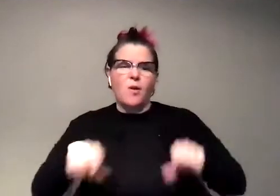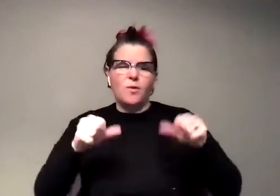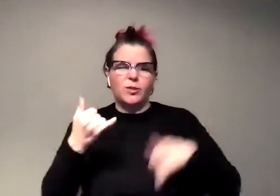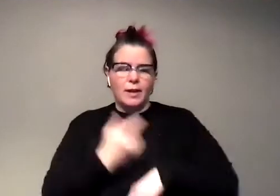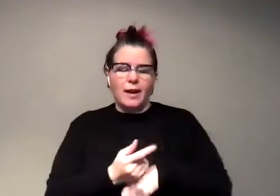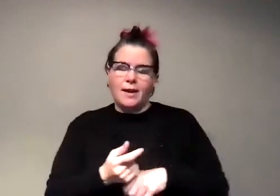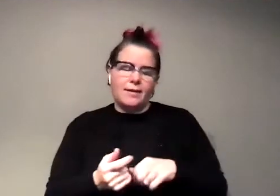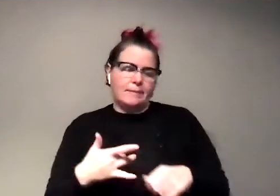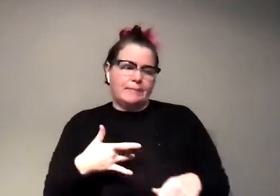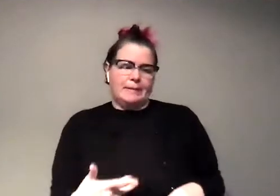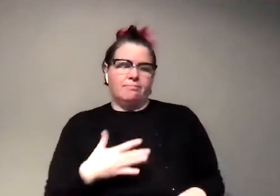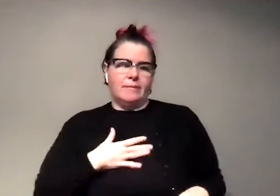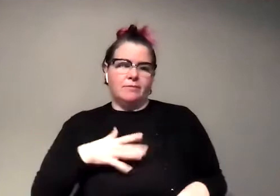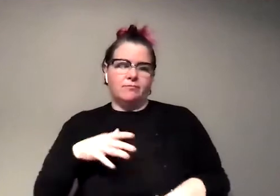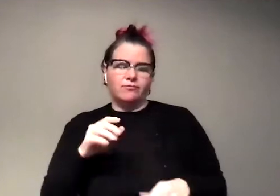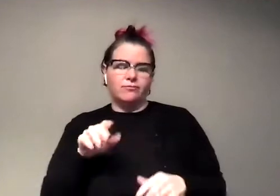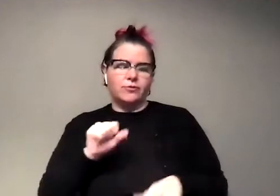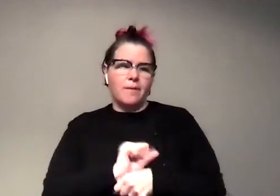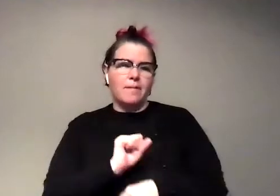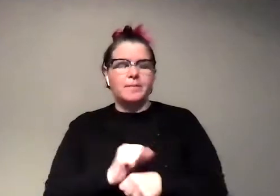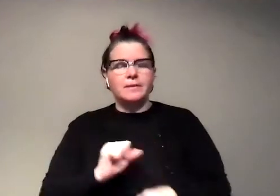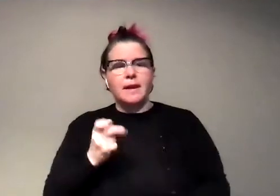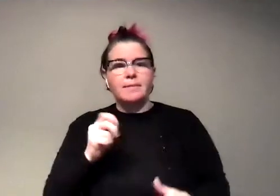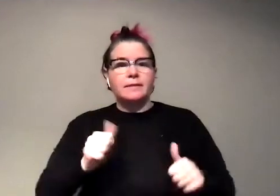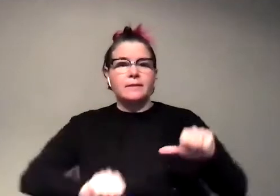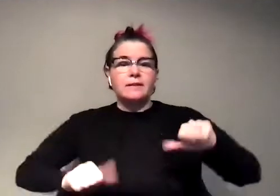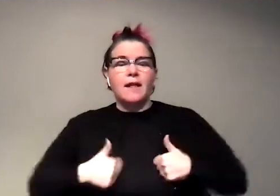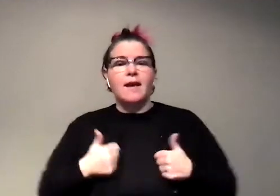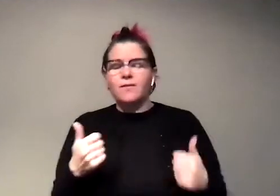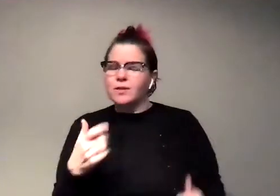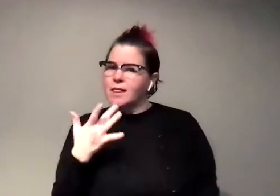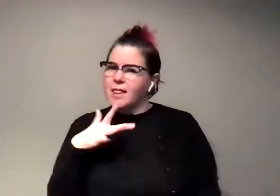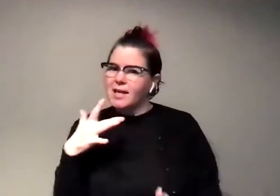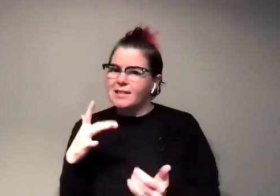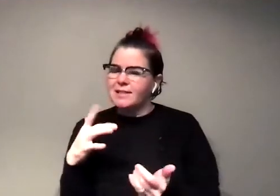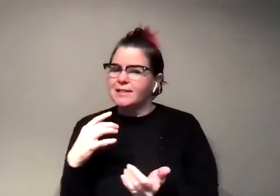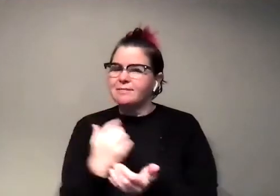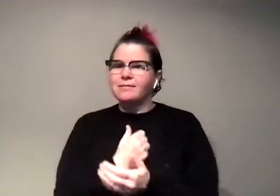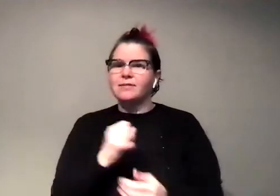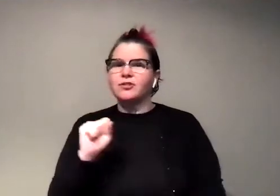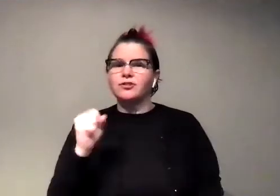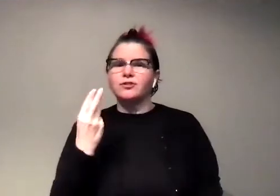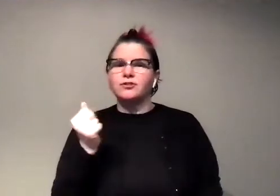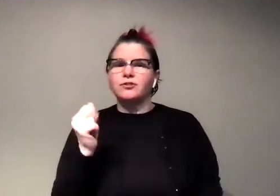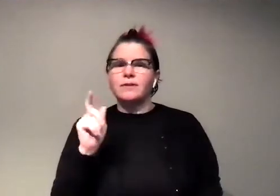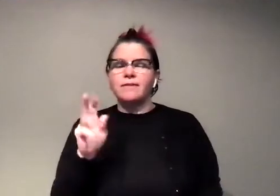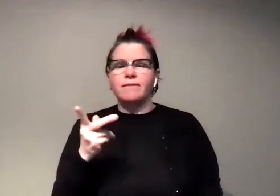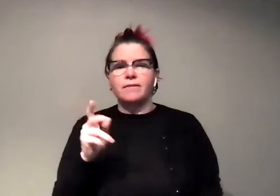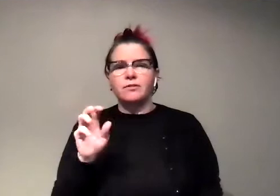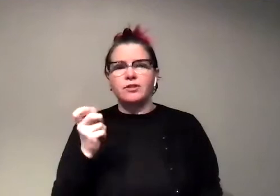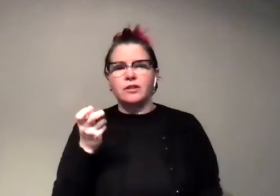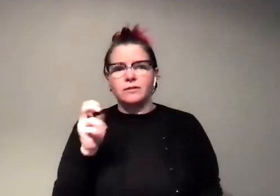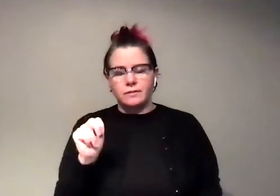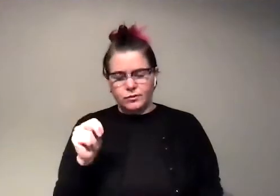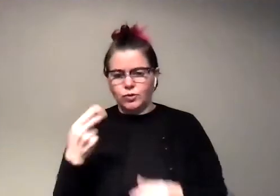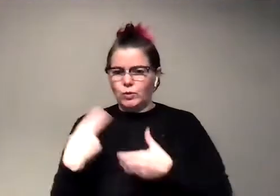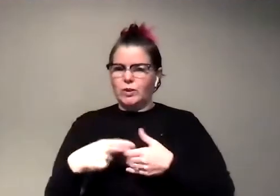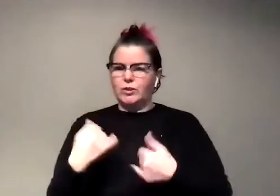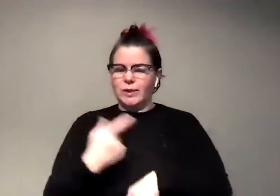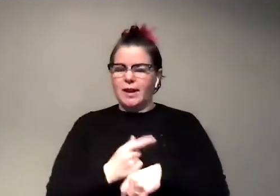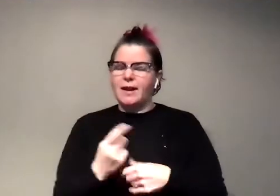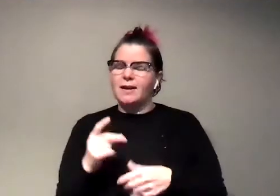days for Skype a Scientist Live. Today, we are super lucky and excited to have Shareef Jackson joining us today to talk all about